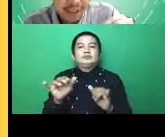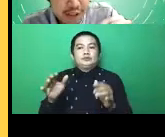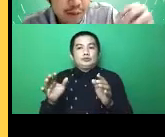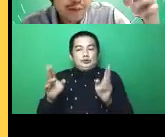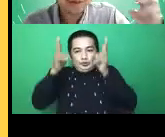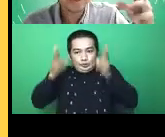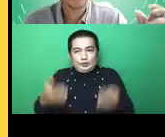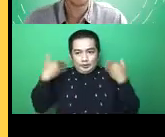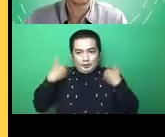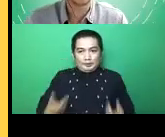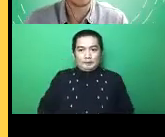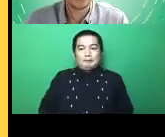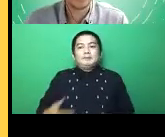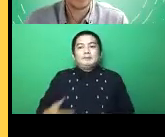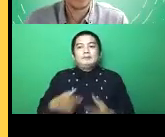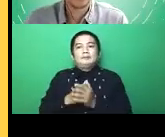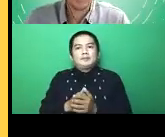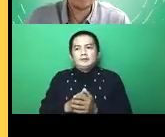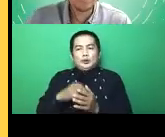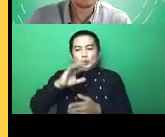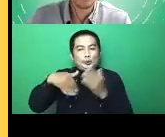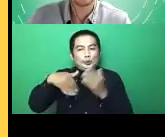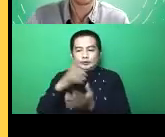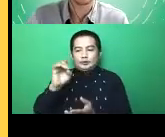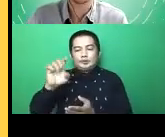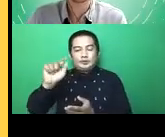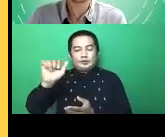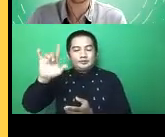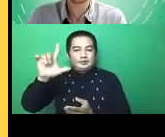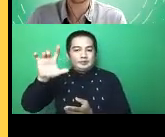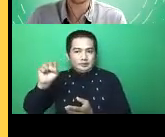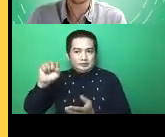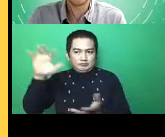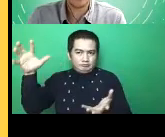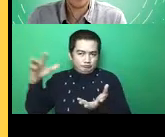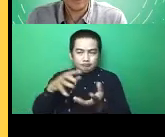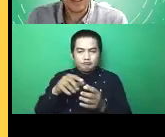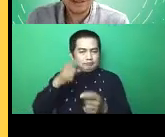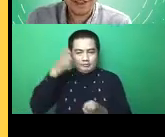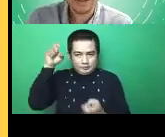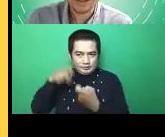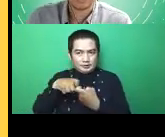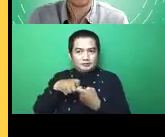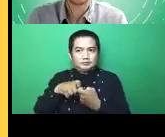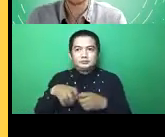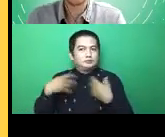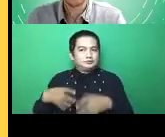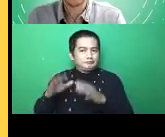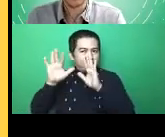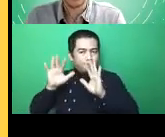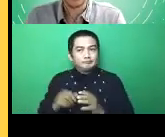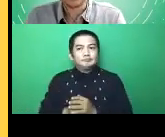they can show those tiny details to help them plan this out. And it's really incredible the things they can do.